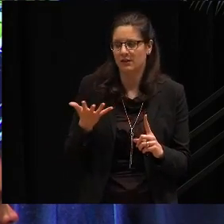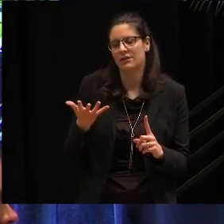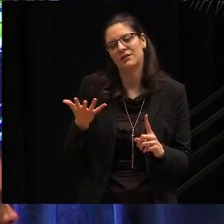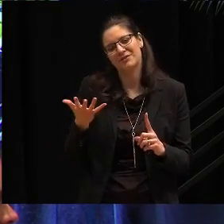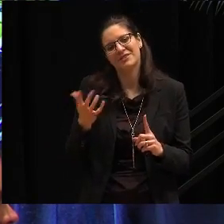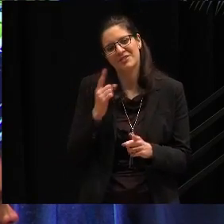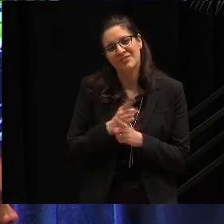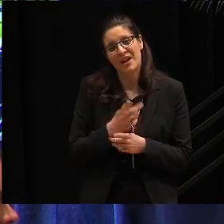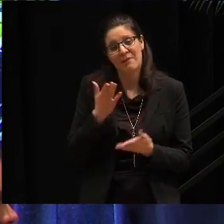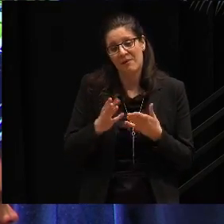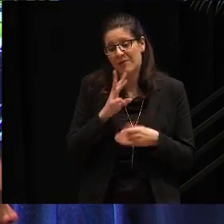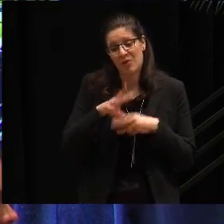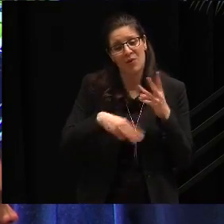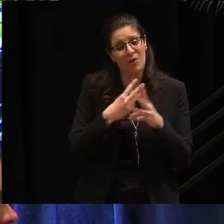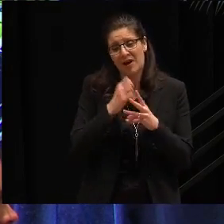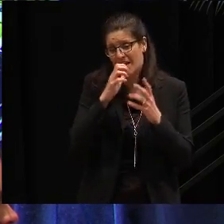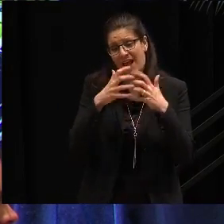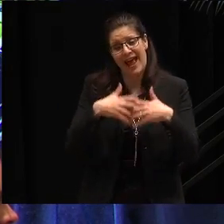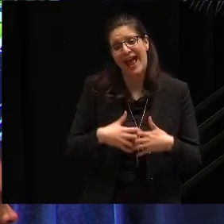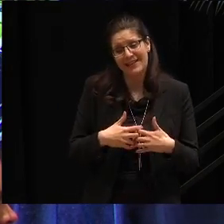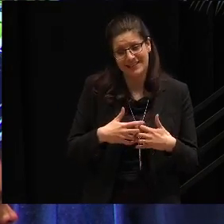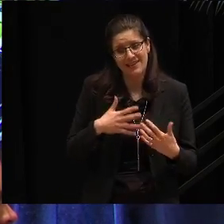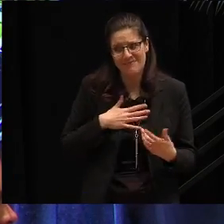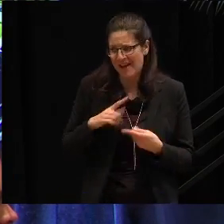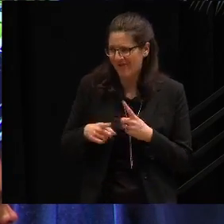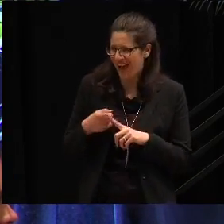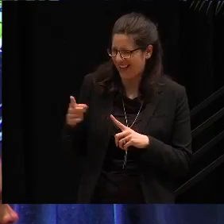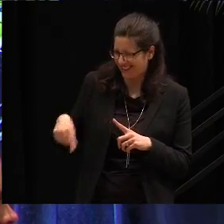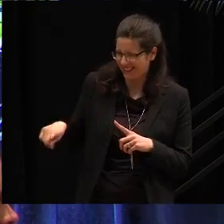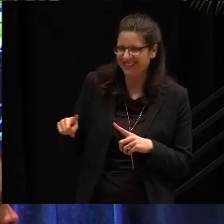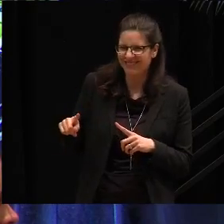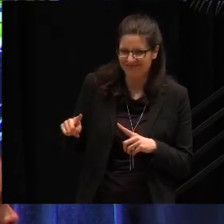isn't going to end, because sometimes, all my friends are,